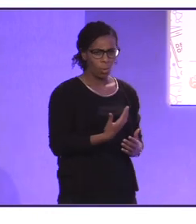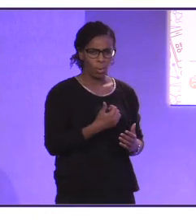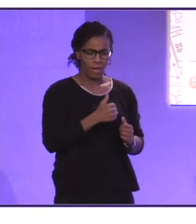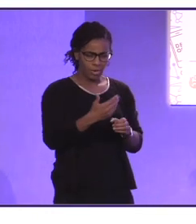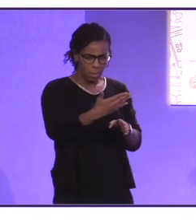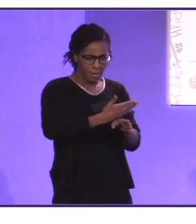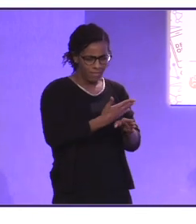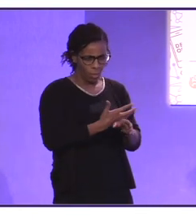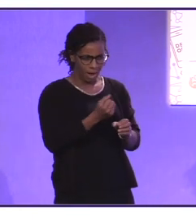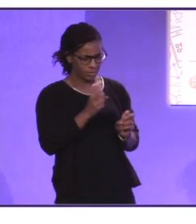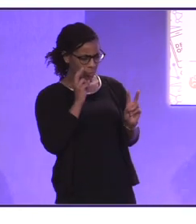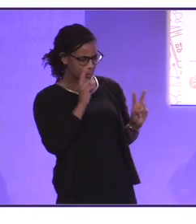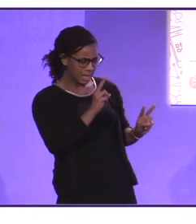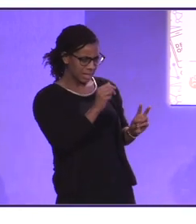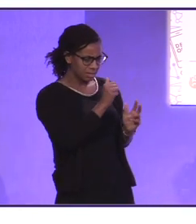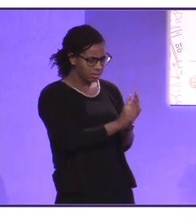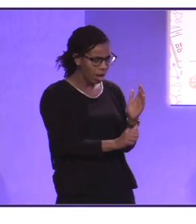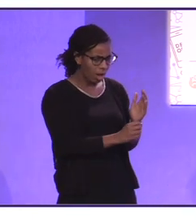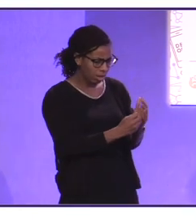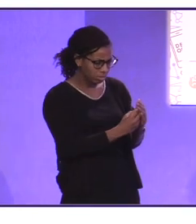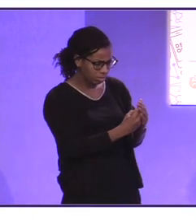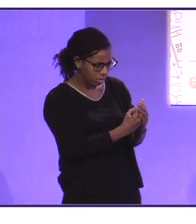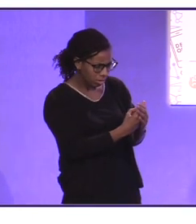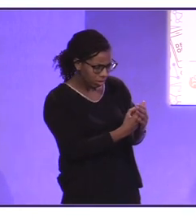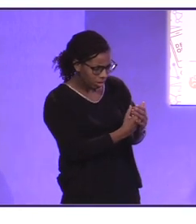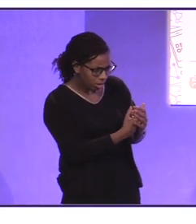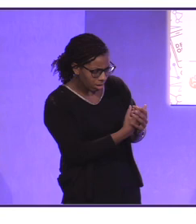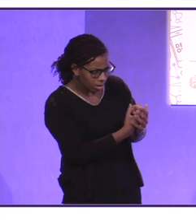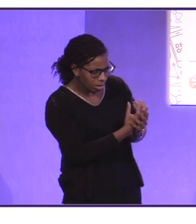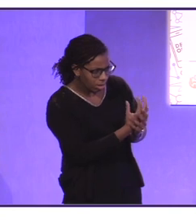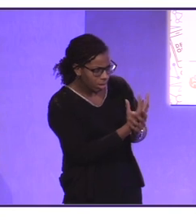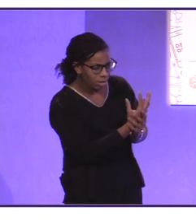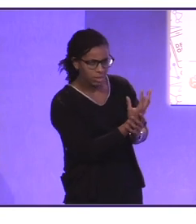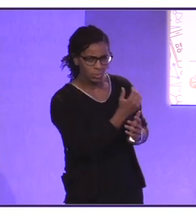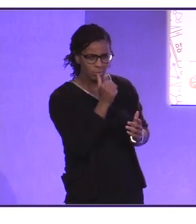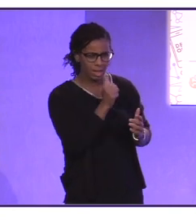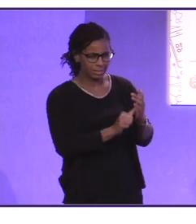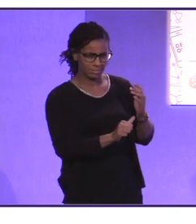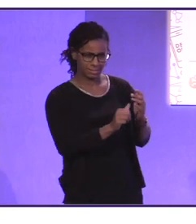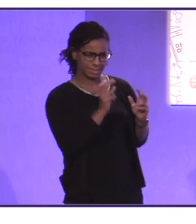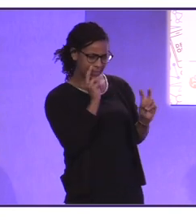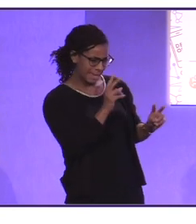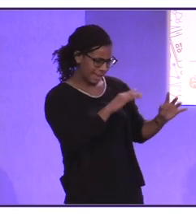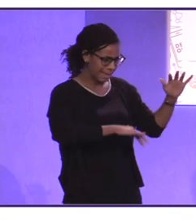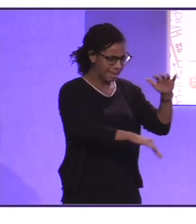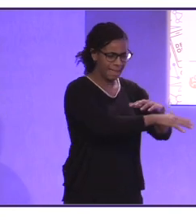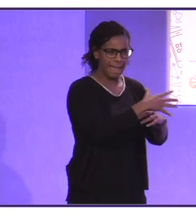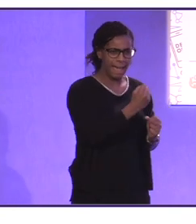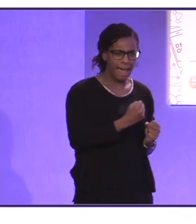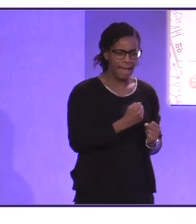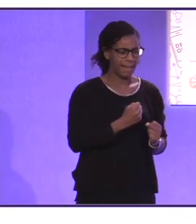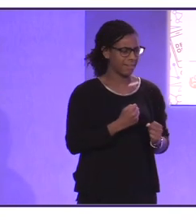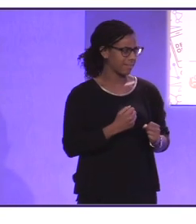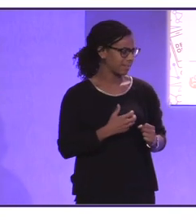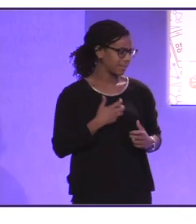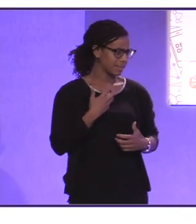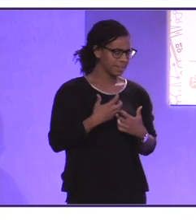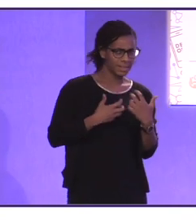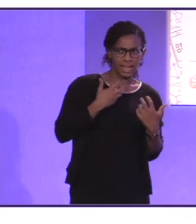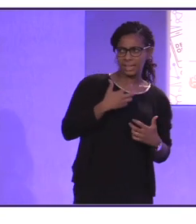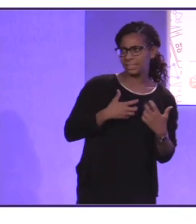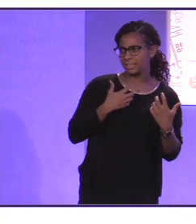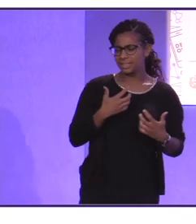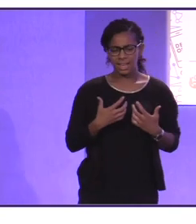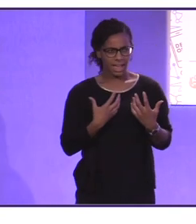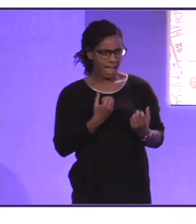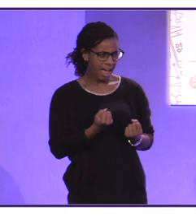like a progressive buildup of angst, a lot of unvented